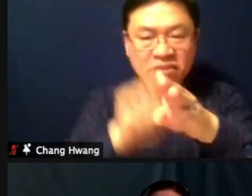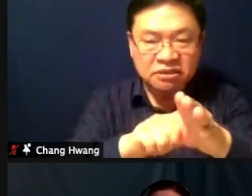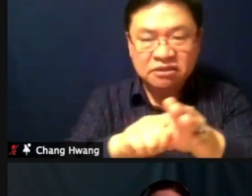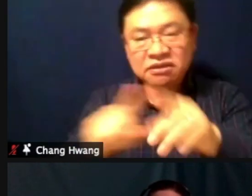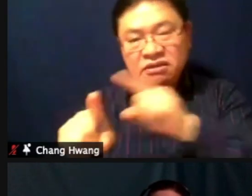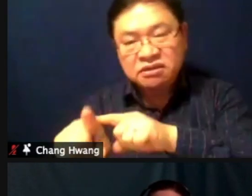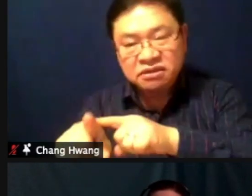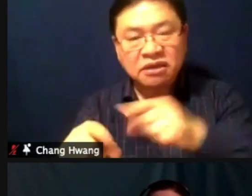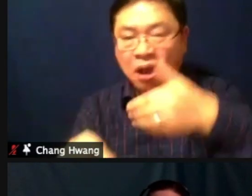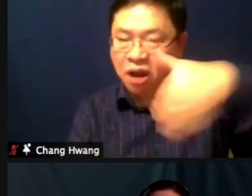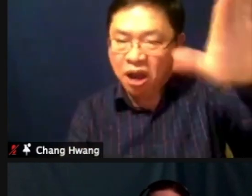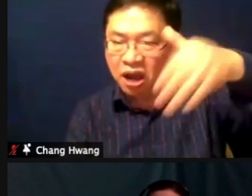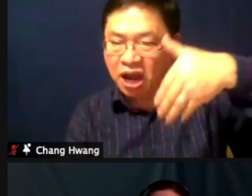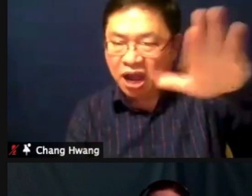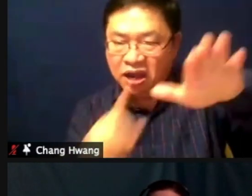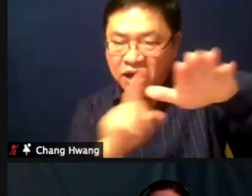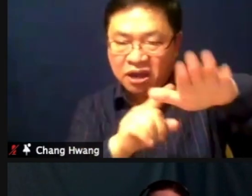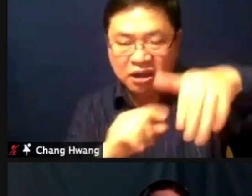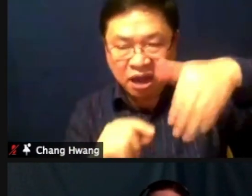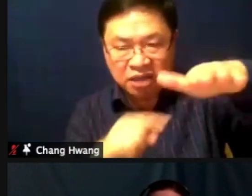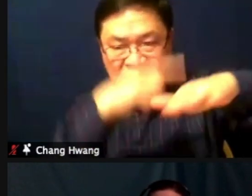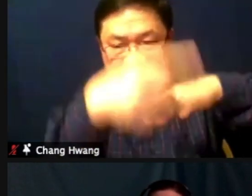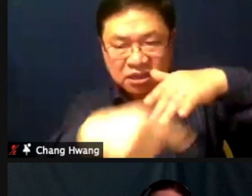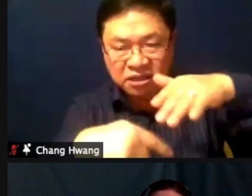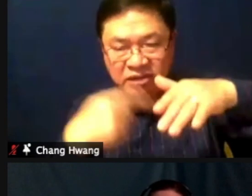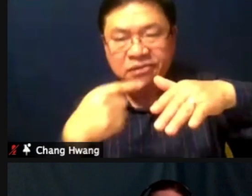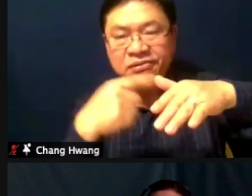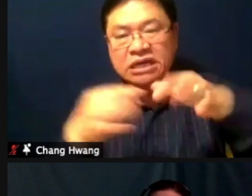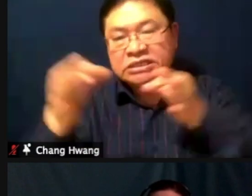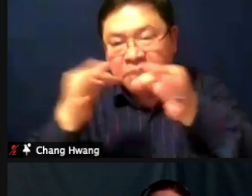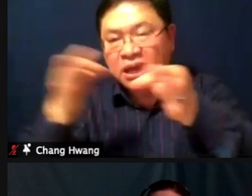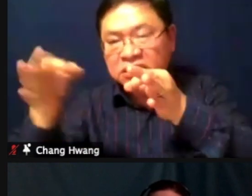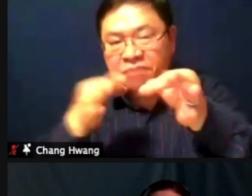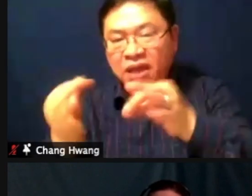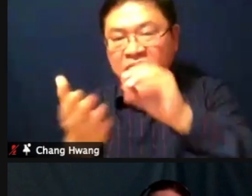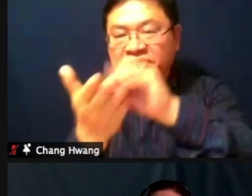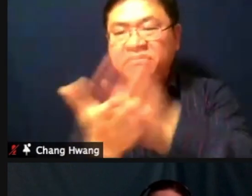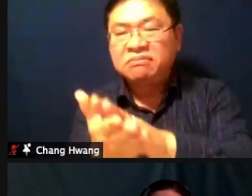paragraph explaining what your hands do to sign go. This is to go.